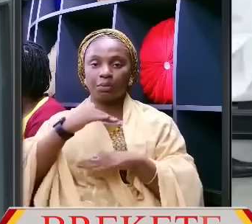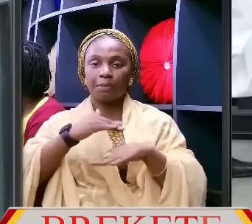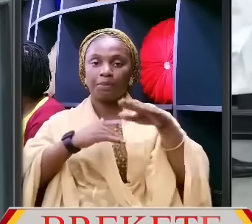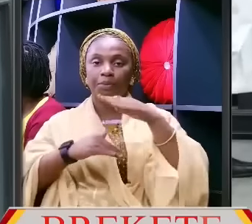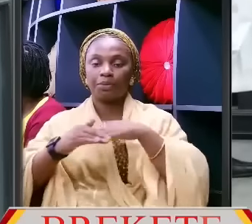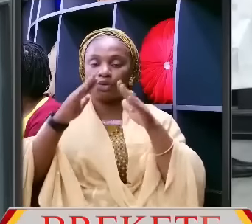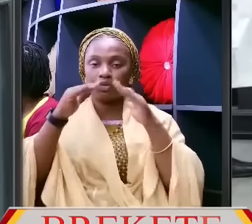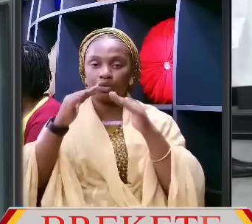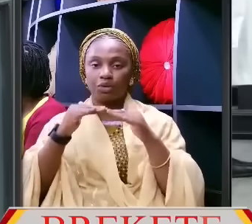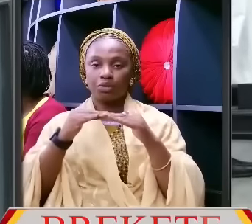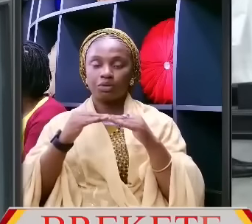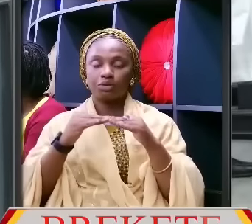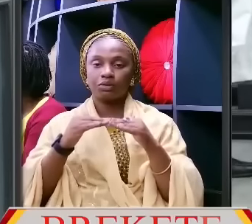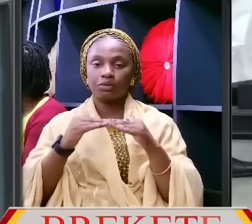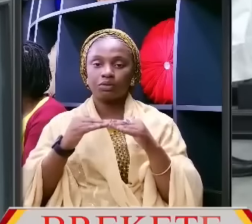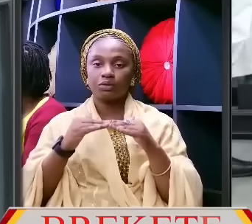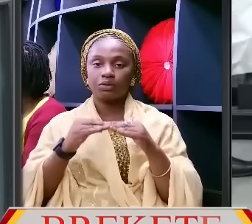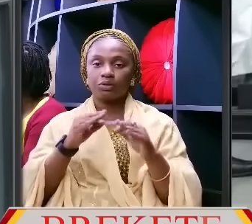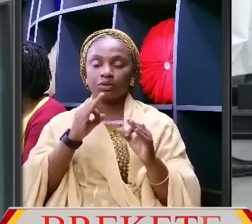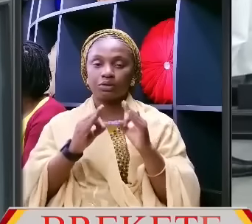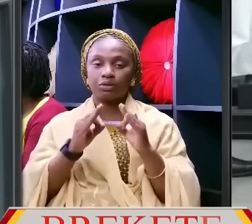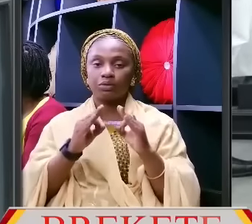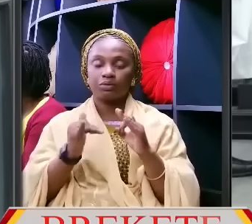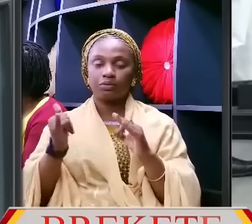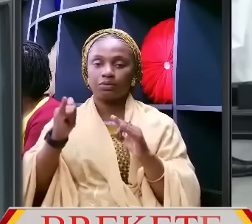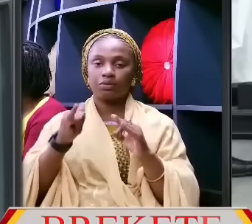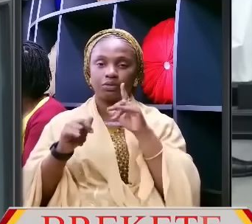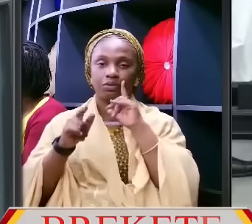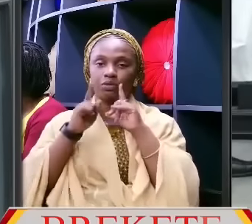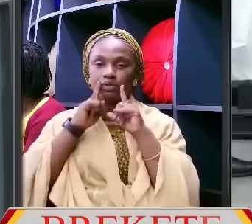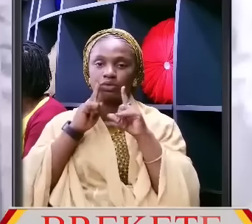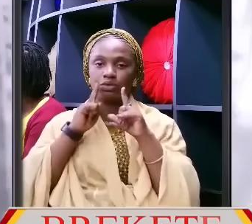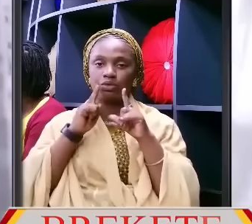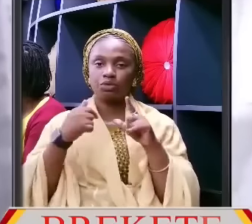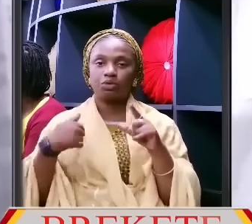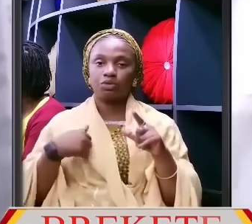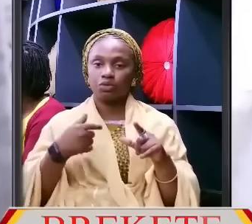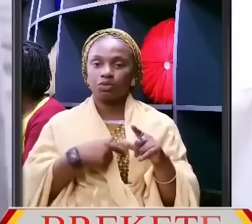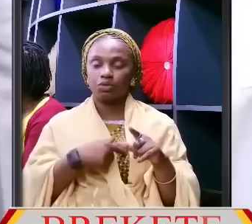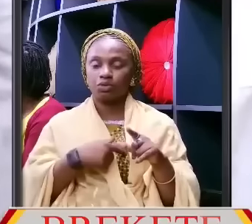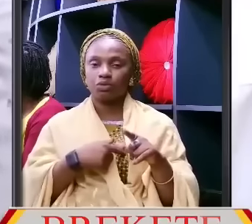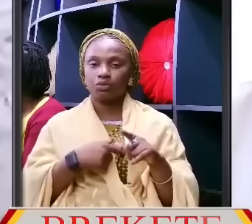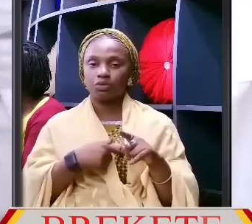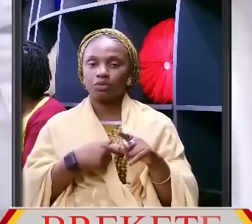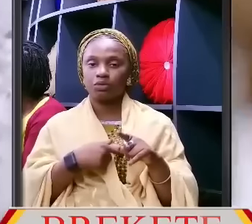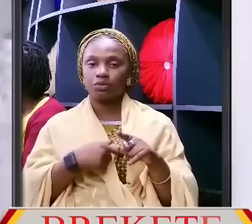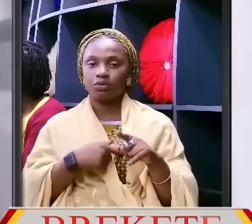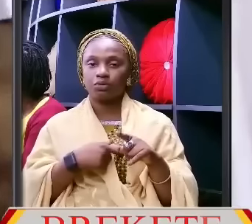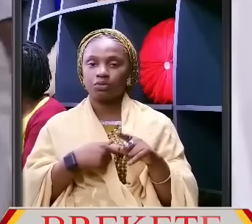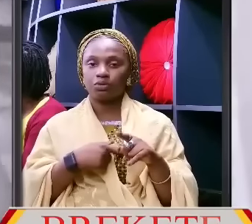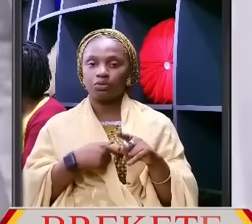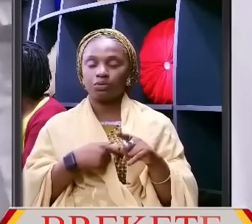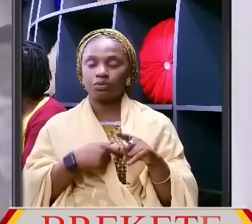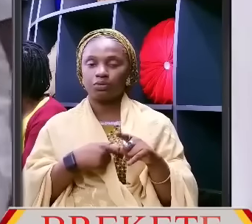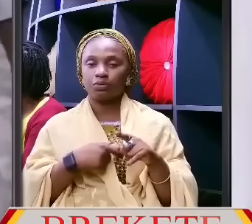If they say me the drag of that land, that house. Now me for drag of that house. To Shaka